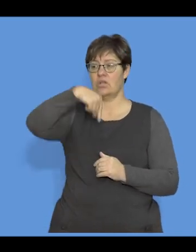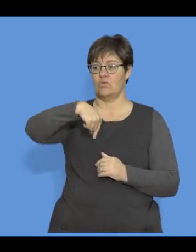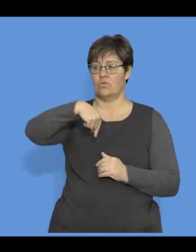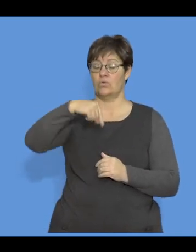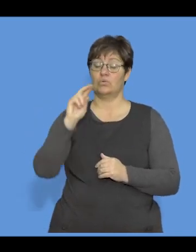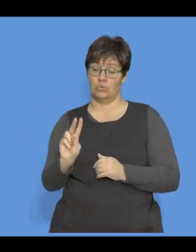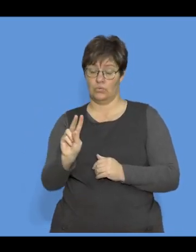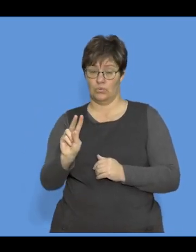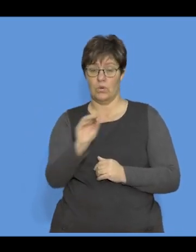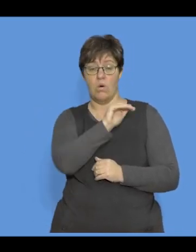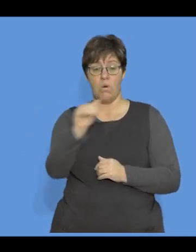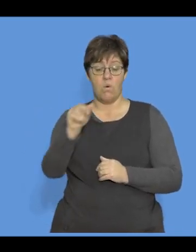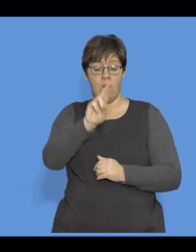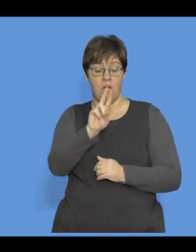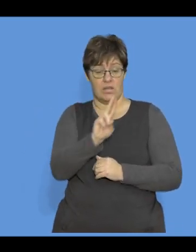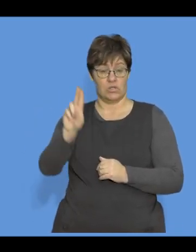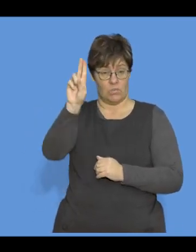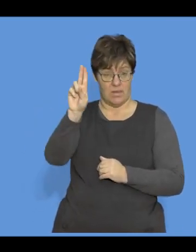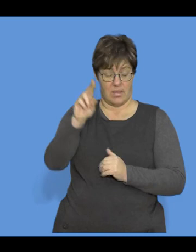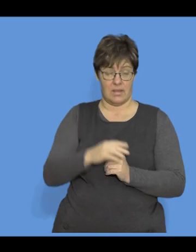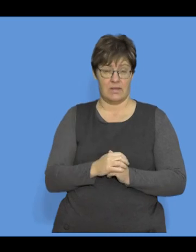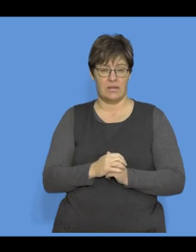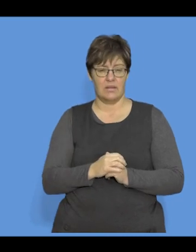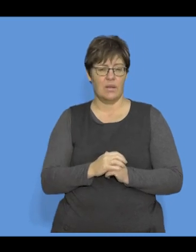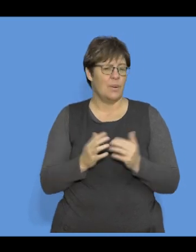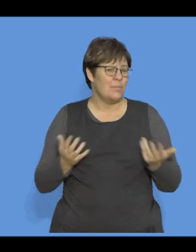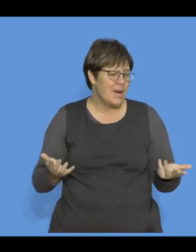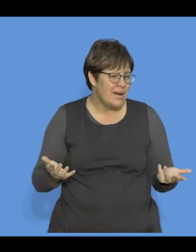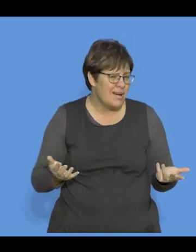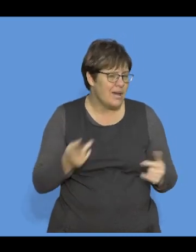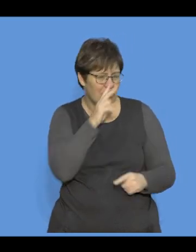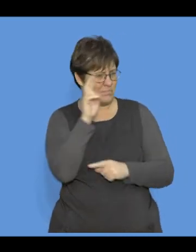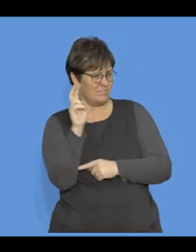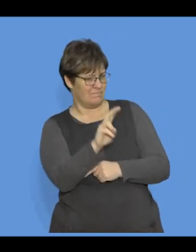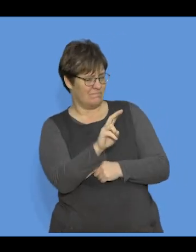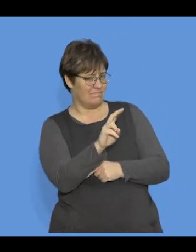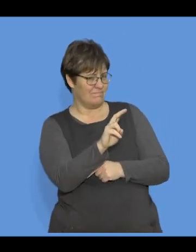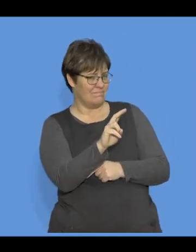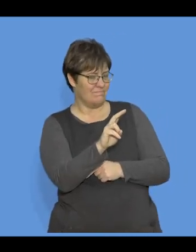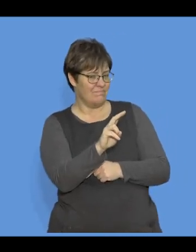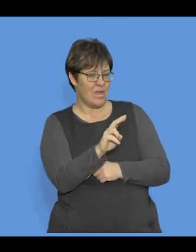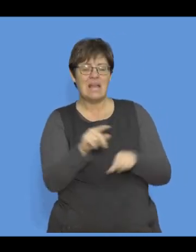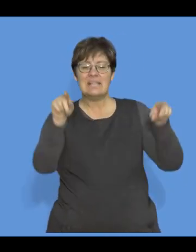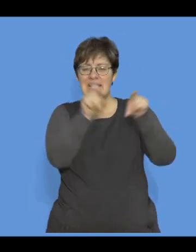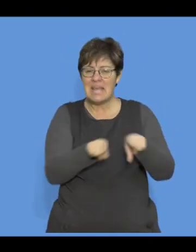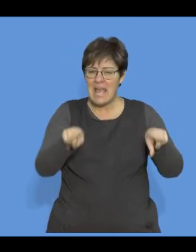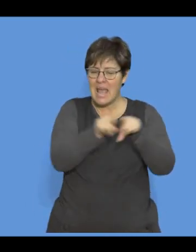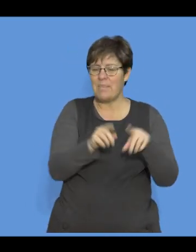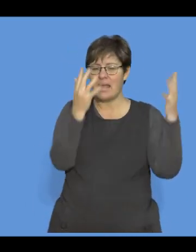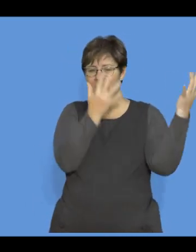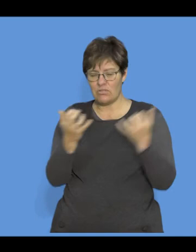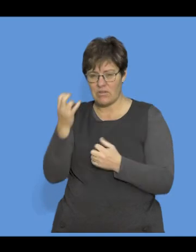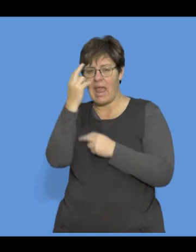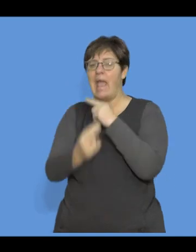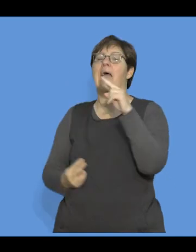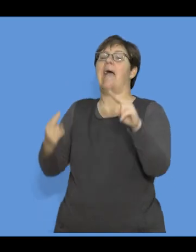KQ2 over R squared. But do you notice that we could have to do that same calculation all over